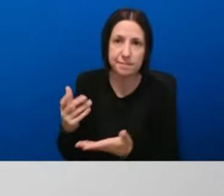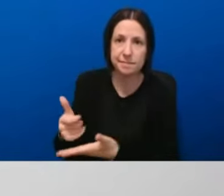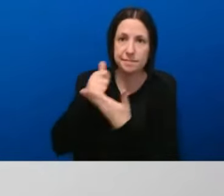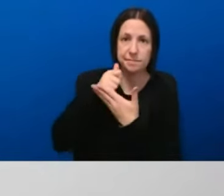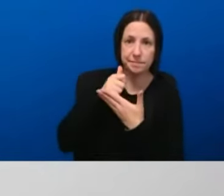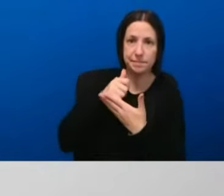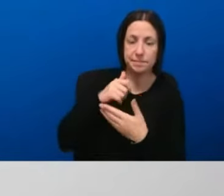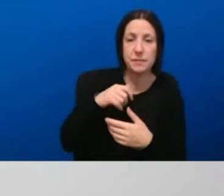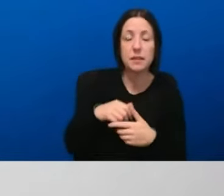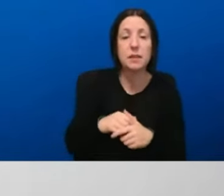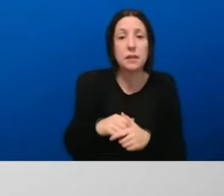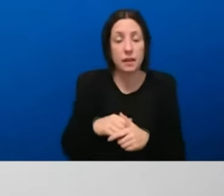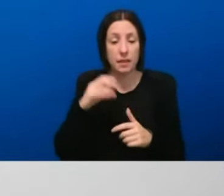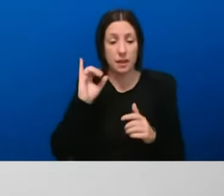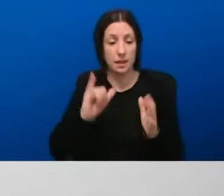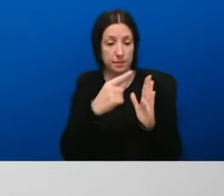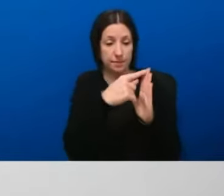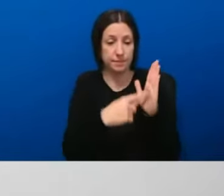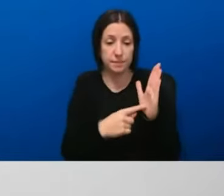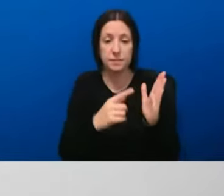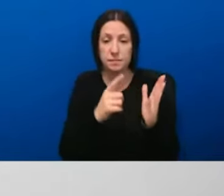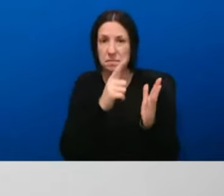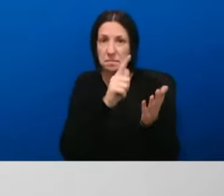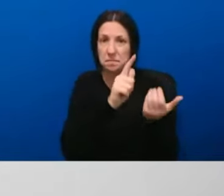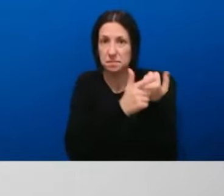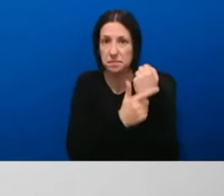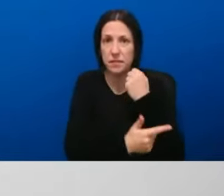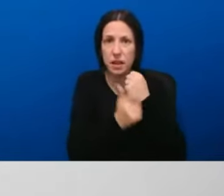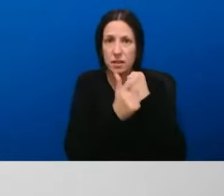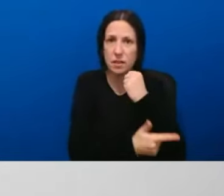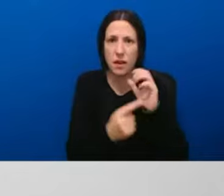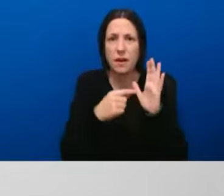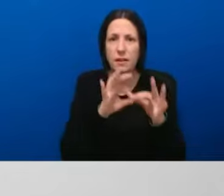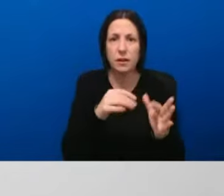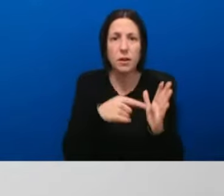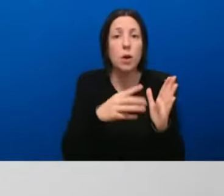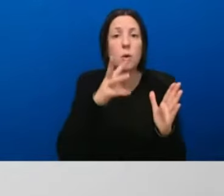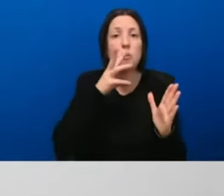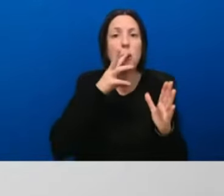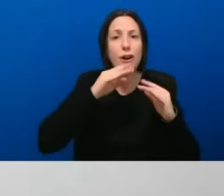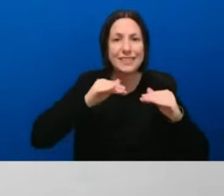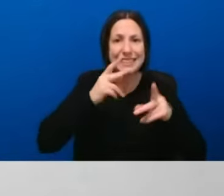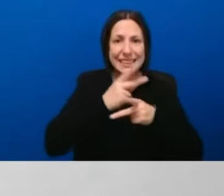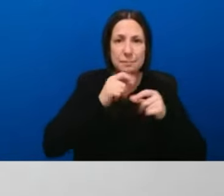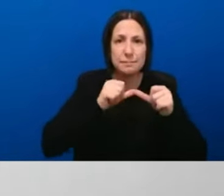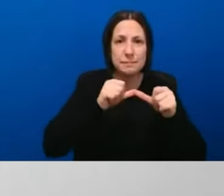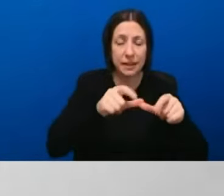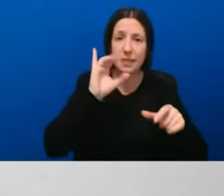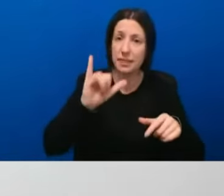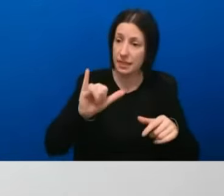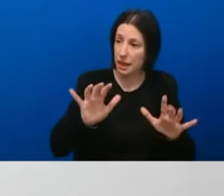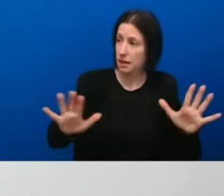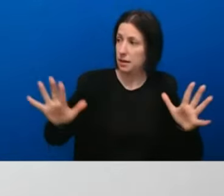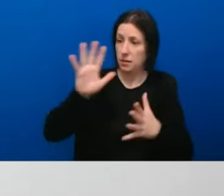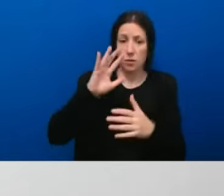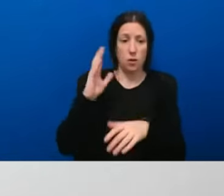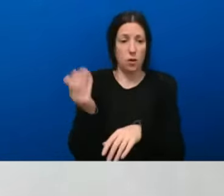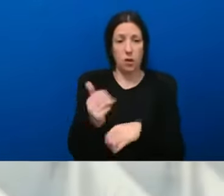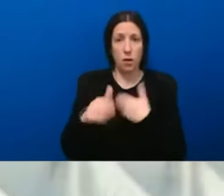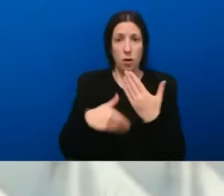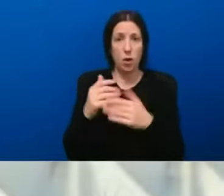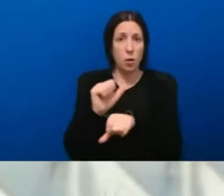the water within the province, and enacting the Water Sustainability Act to show that good stewardship of the resource. Thank